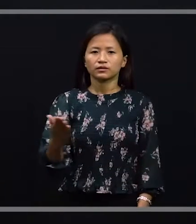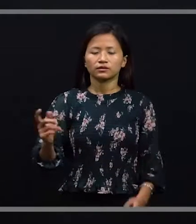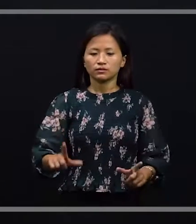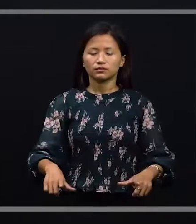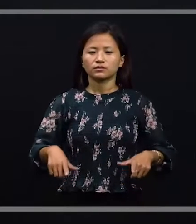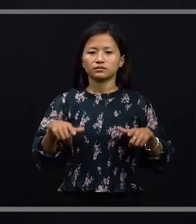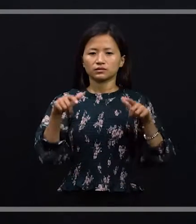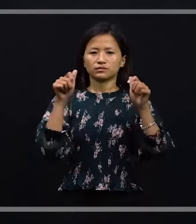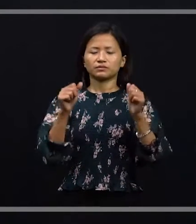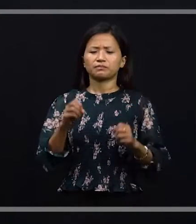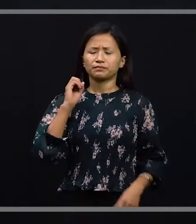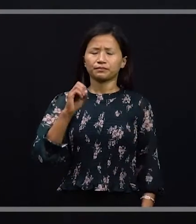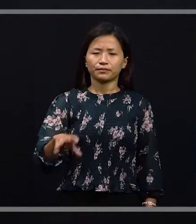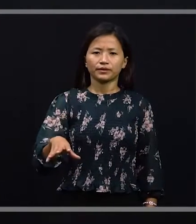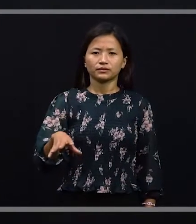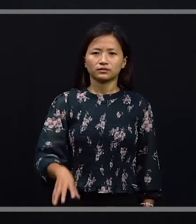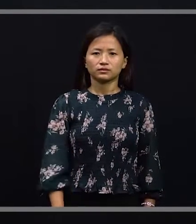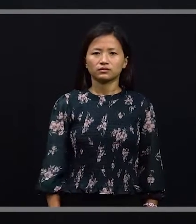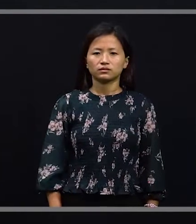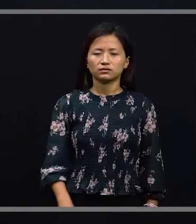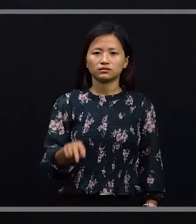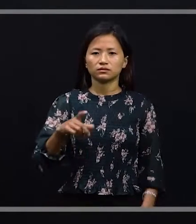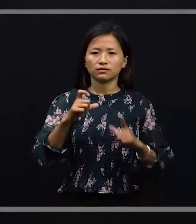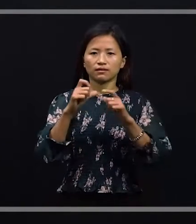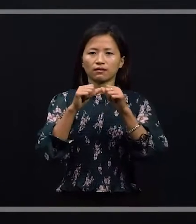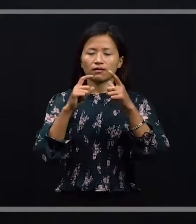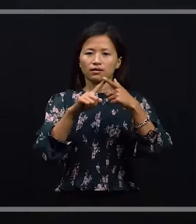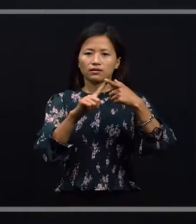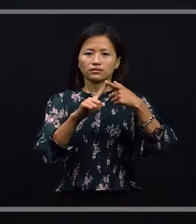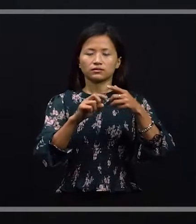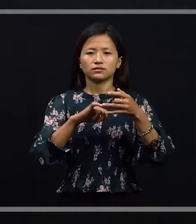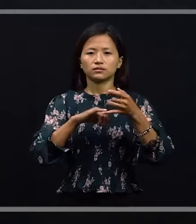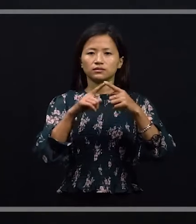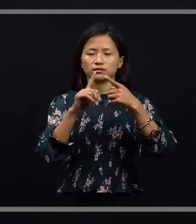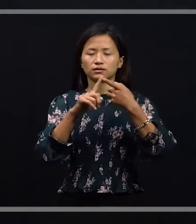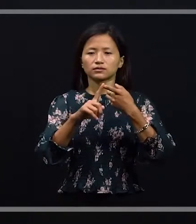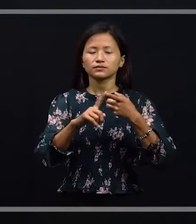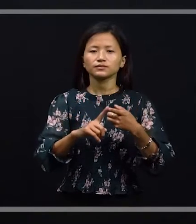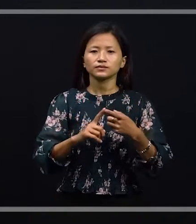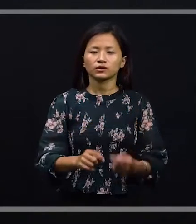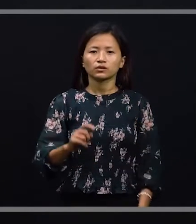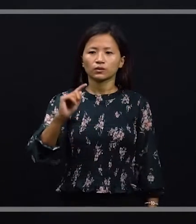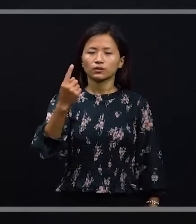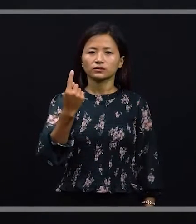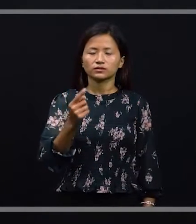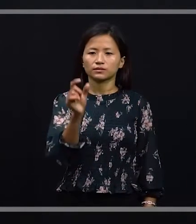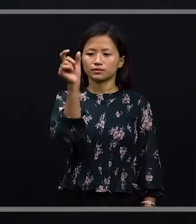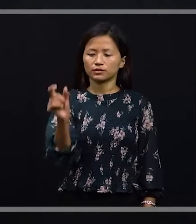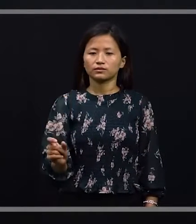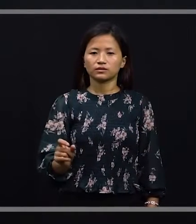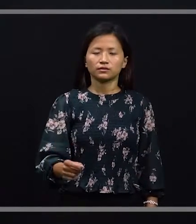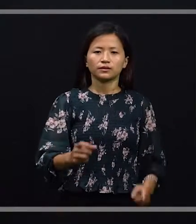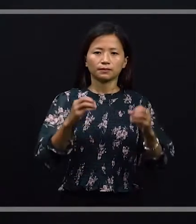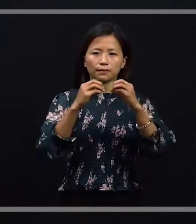now another evil was the untouchability. Now these untouchables, okay, the lowest class of the society, they were